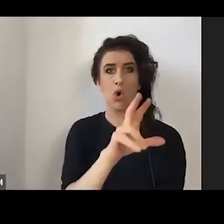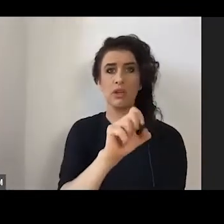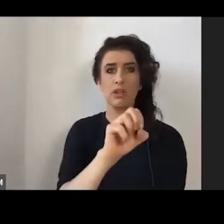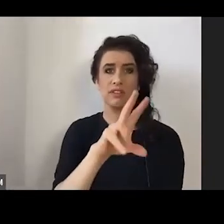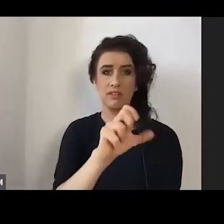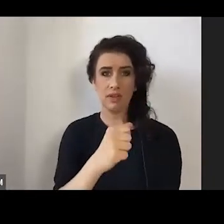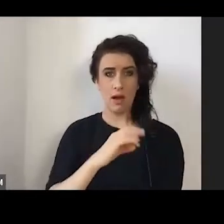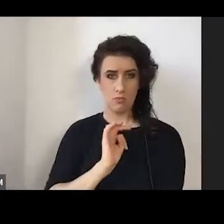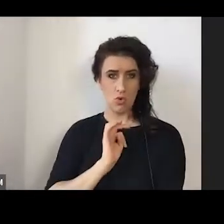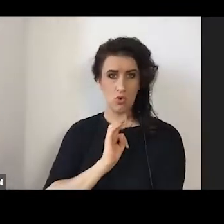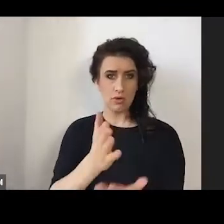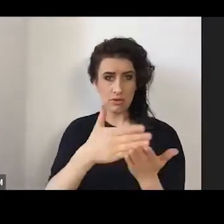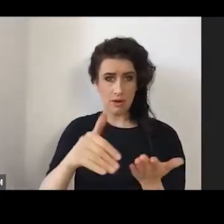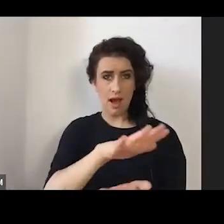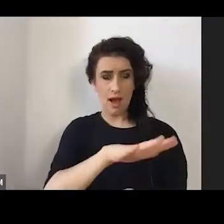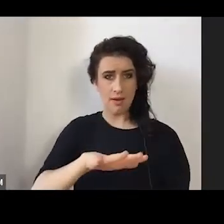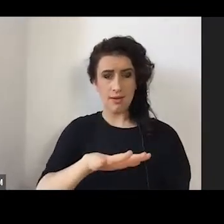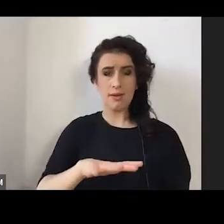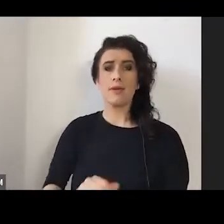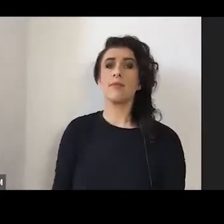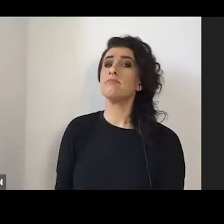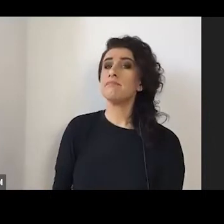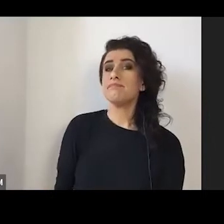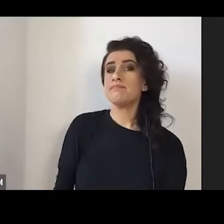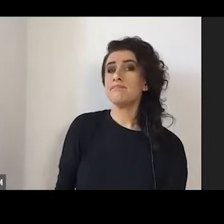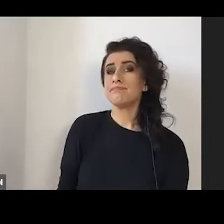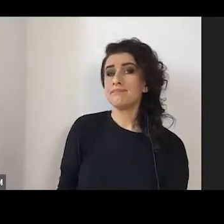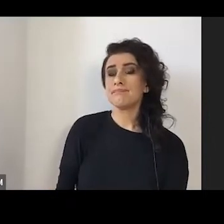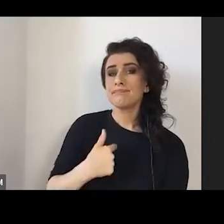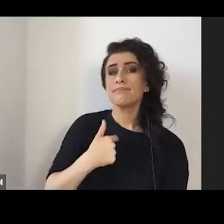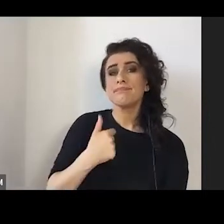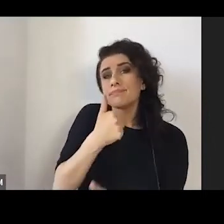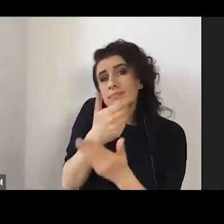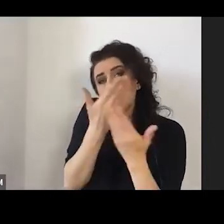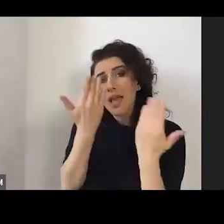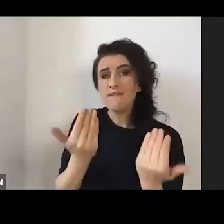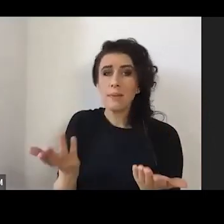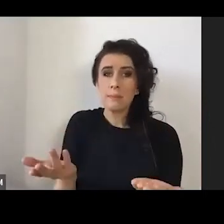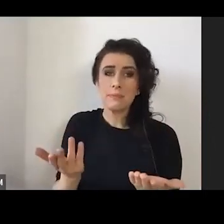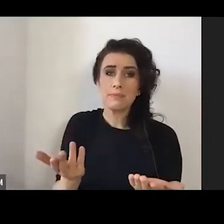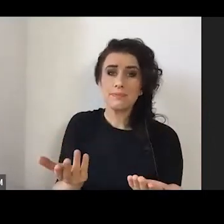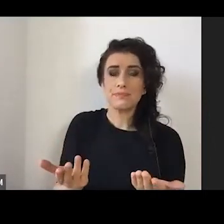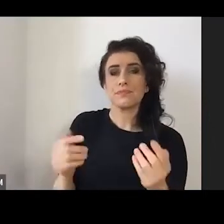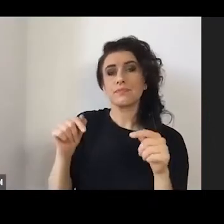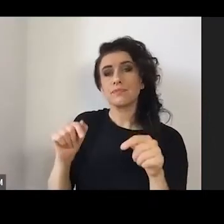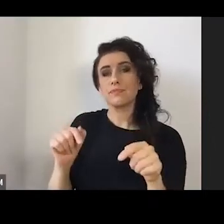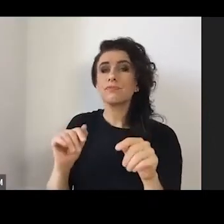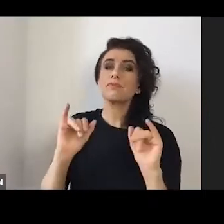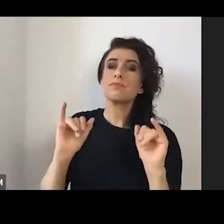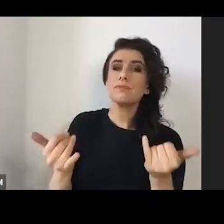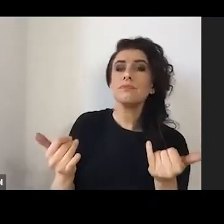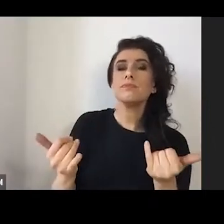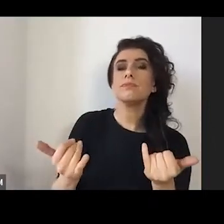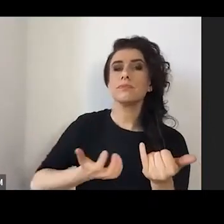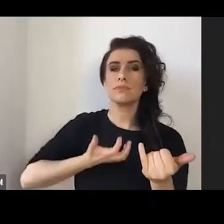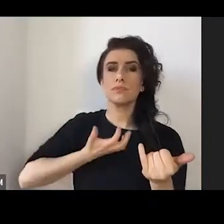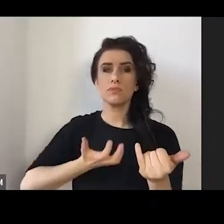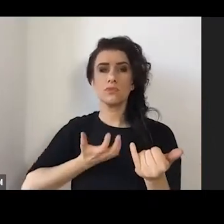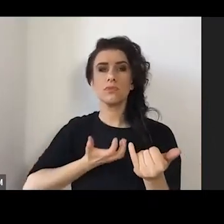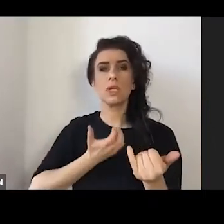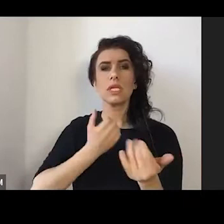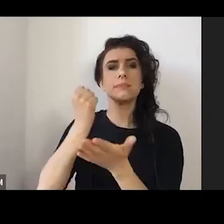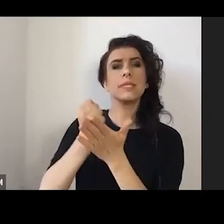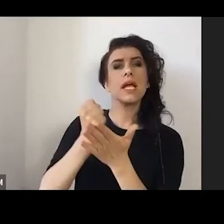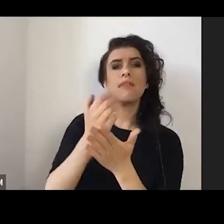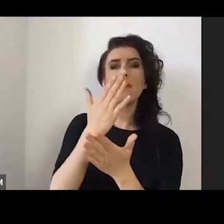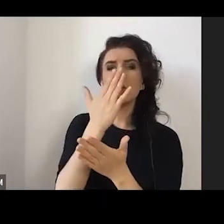rates on domestic violence in Poland. Maybe you could help me. But I tell you, the city where we are